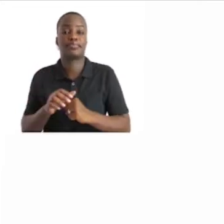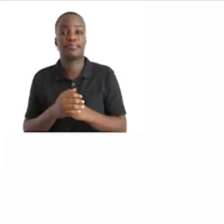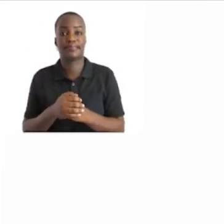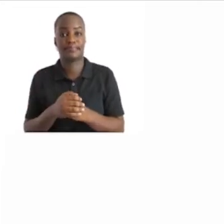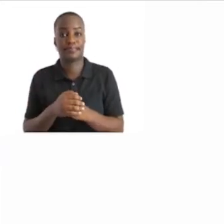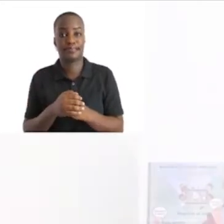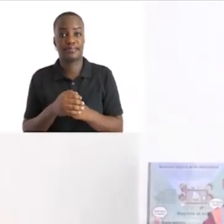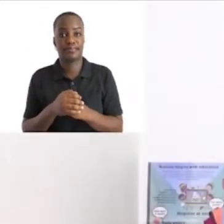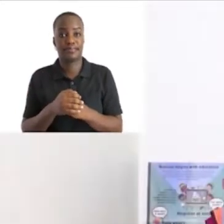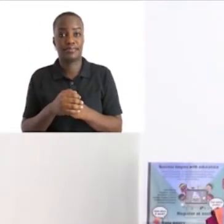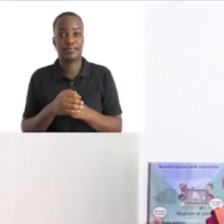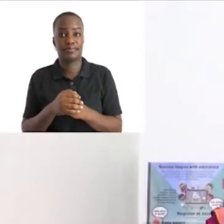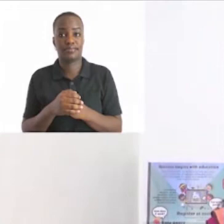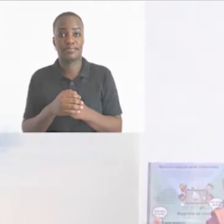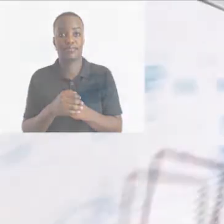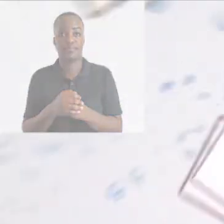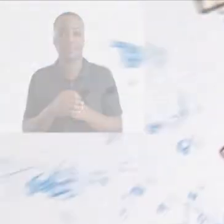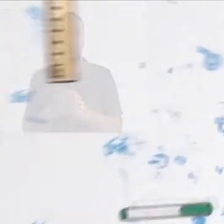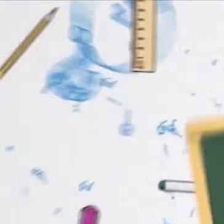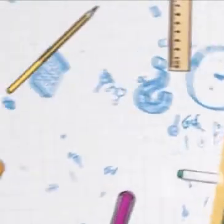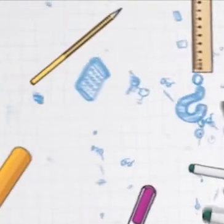a question mark.